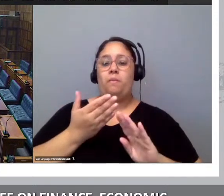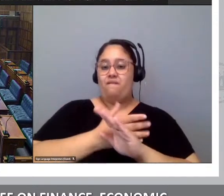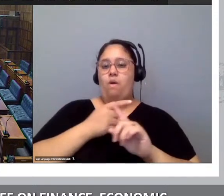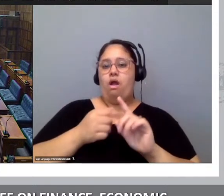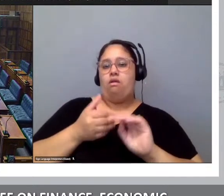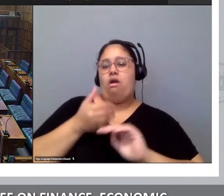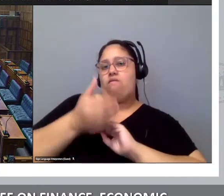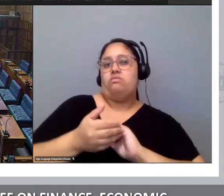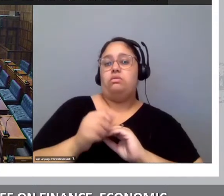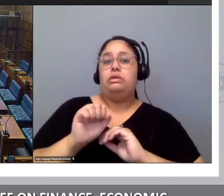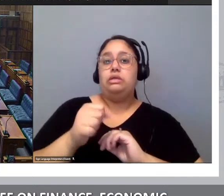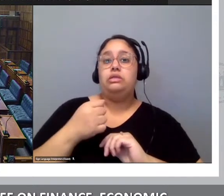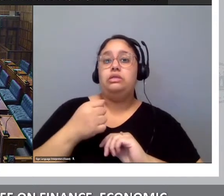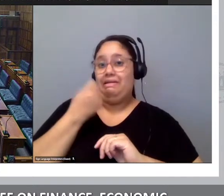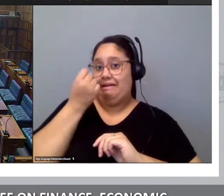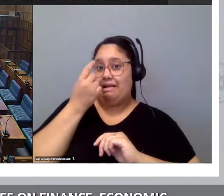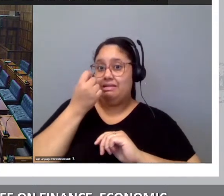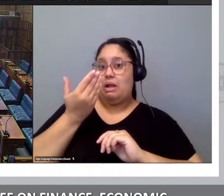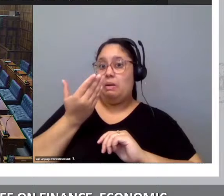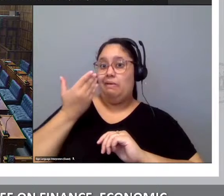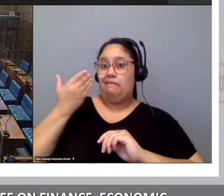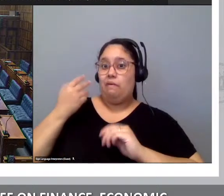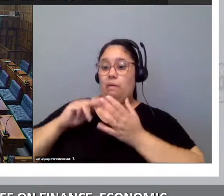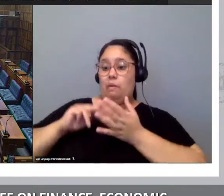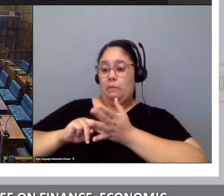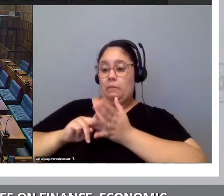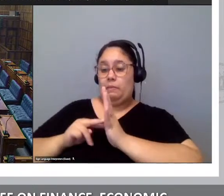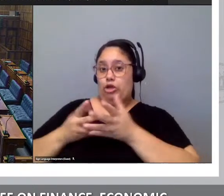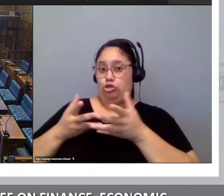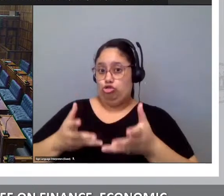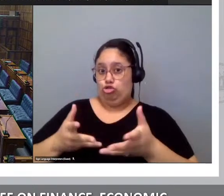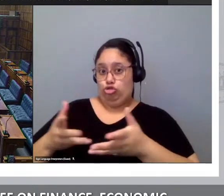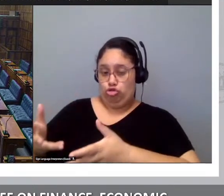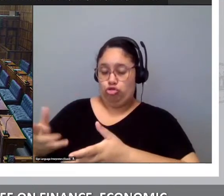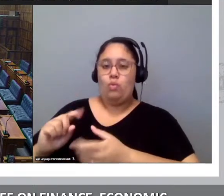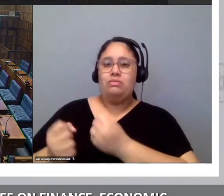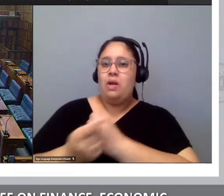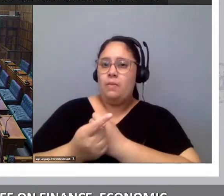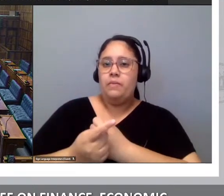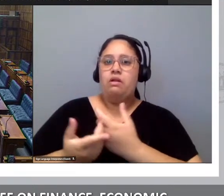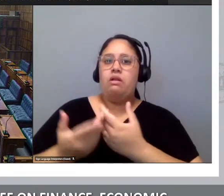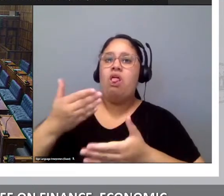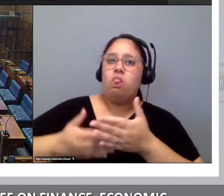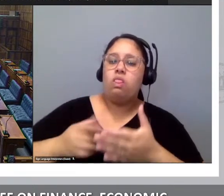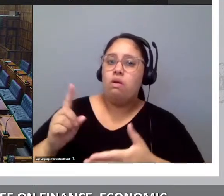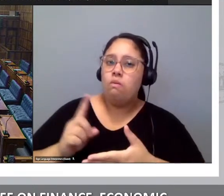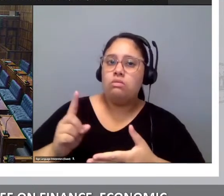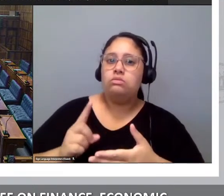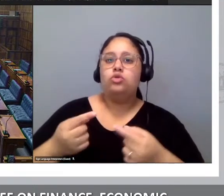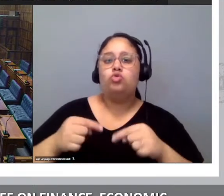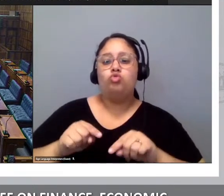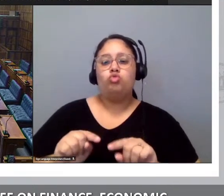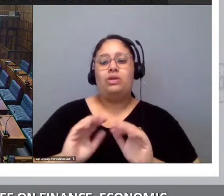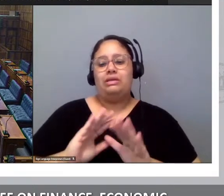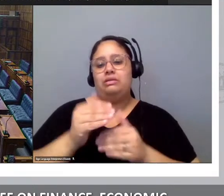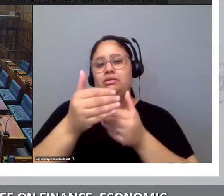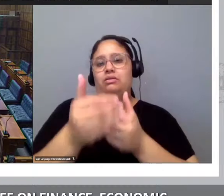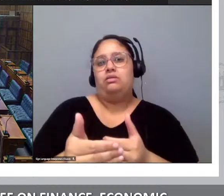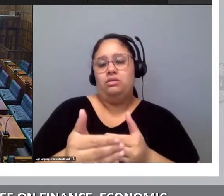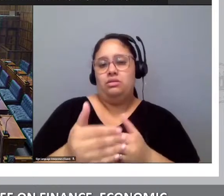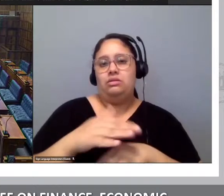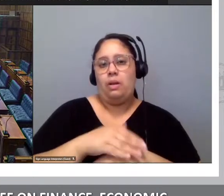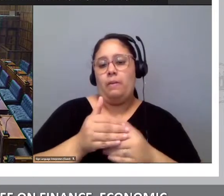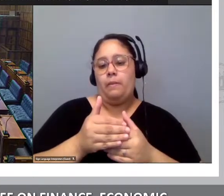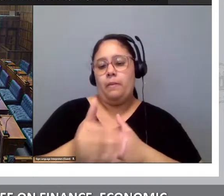last understanding of what was planned what happened what were the shortfall during the season particularly the